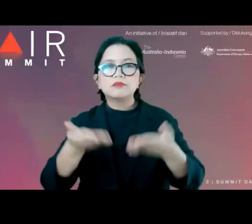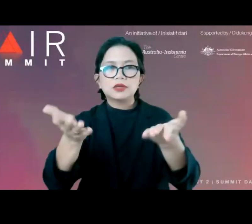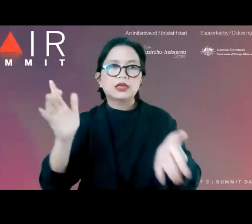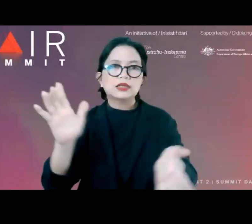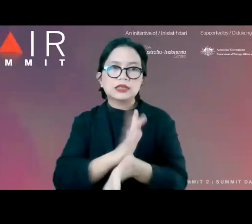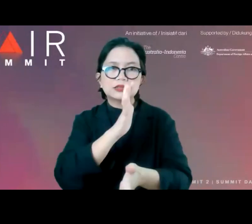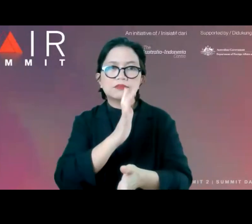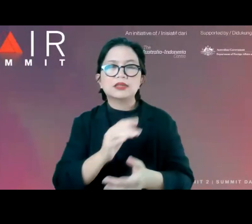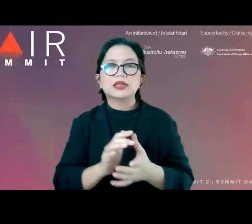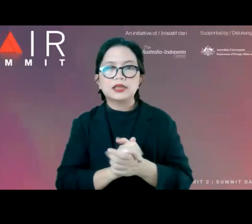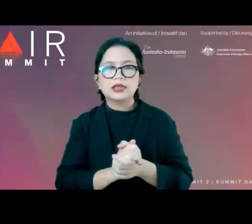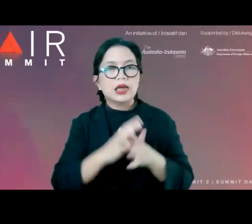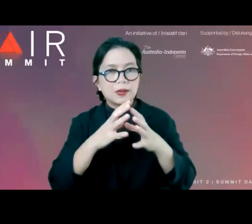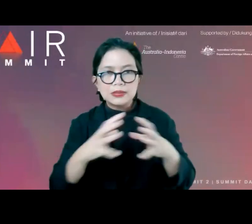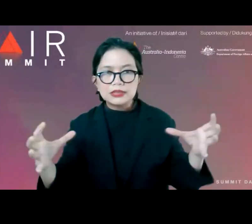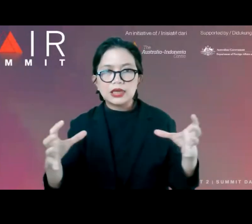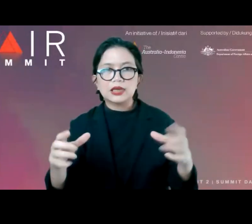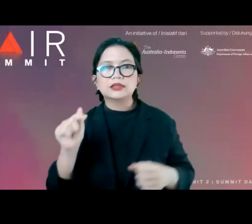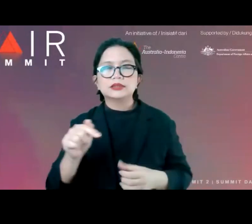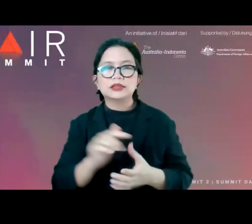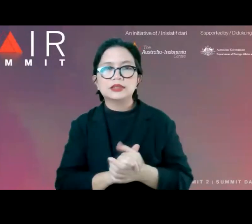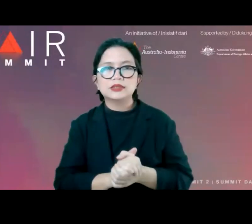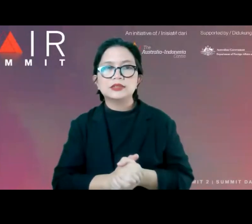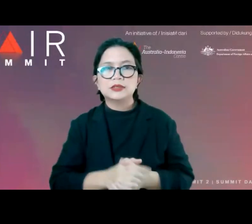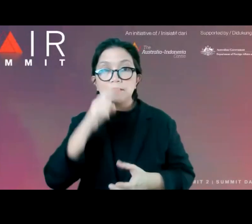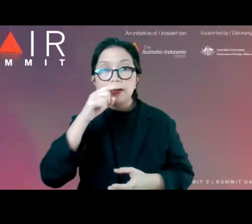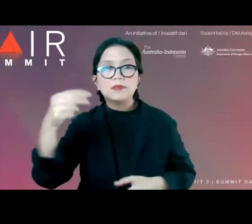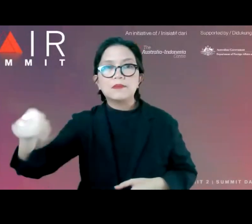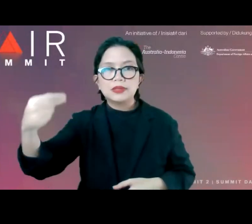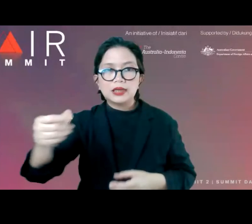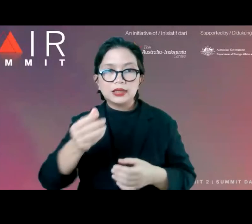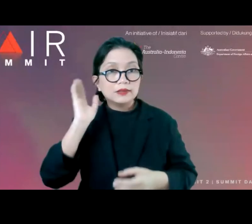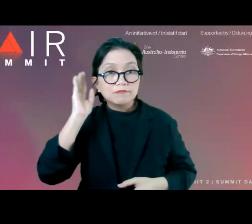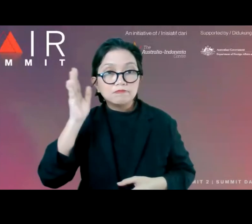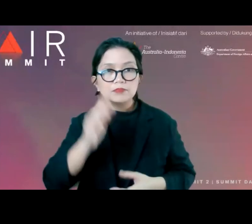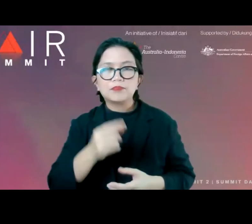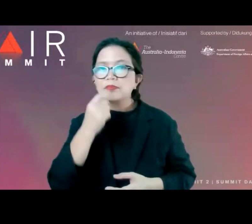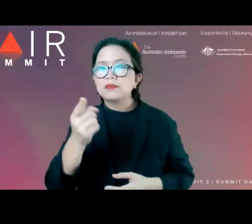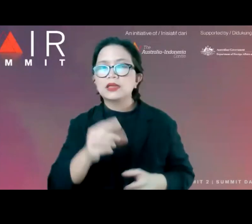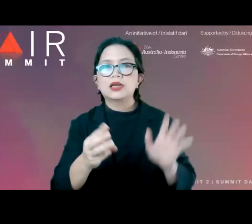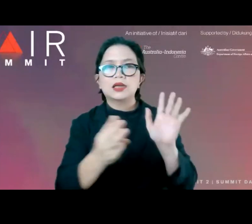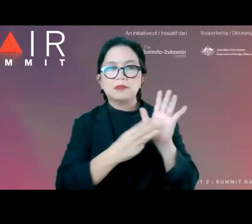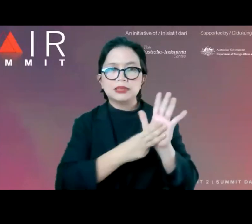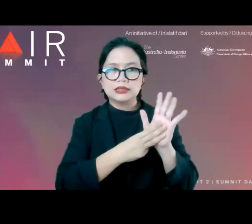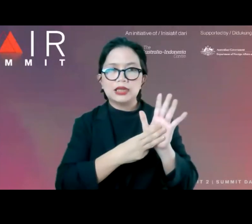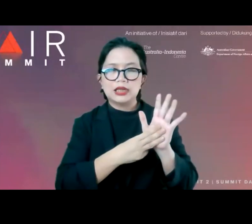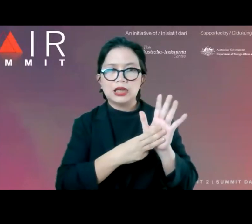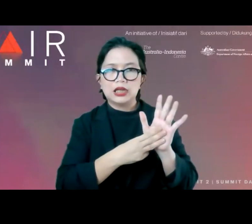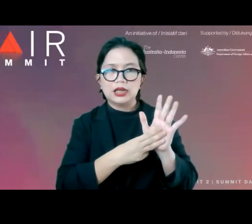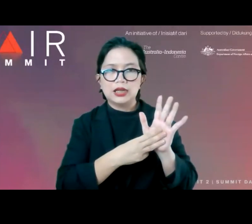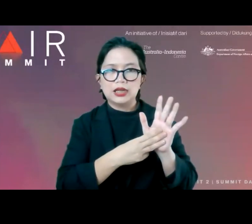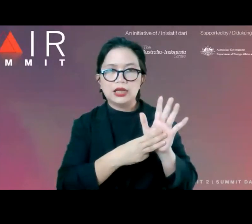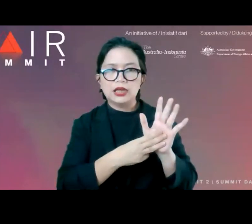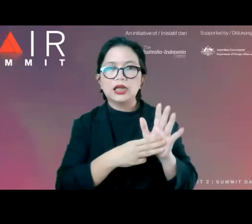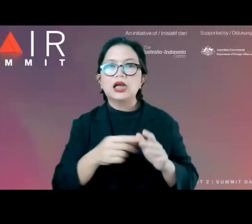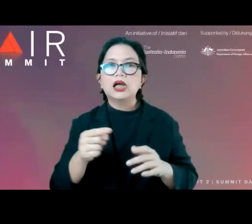opening remarks. Great crisis presents great opportunity. We can solve some